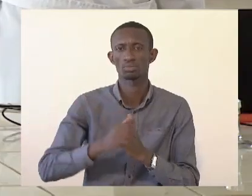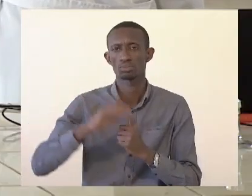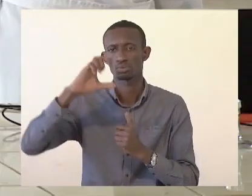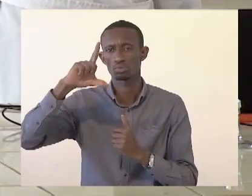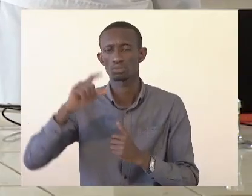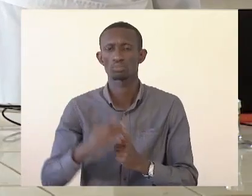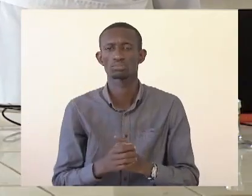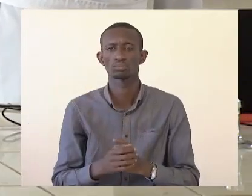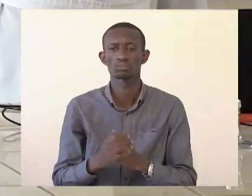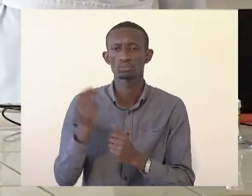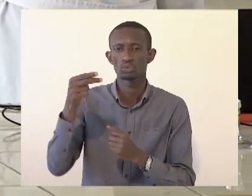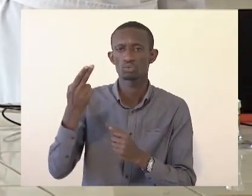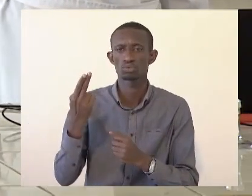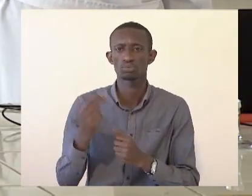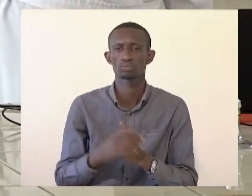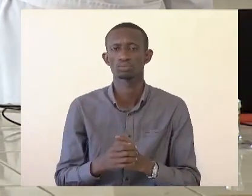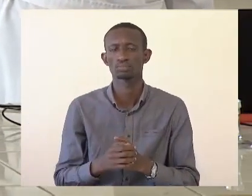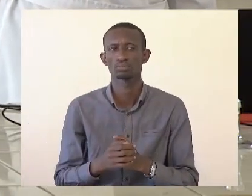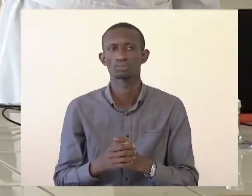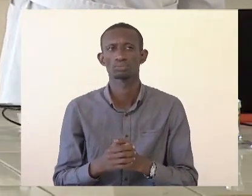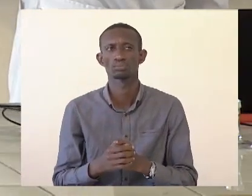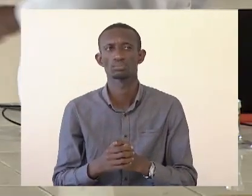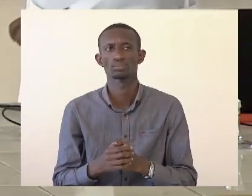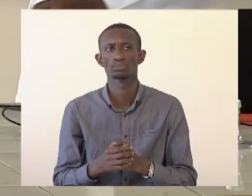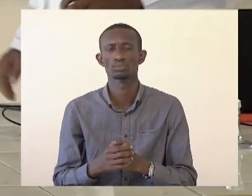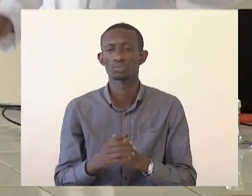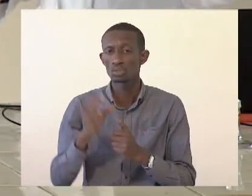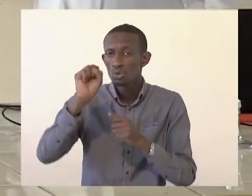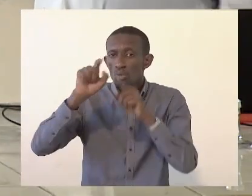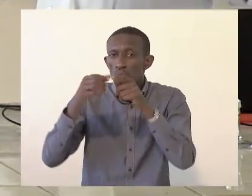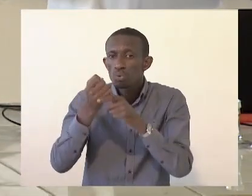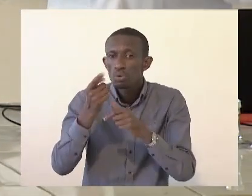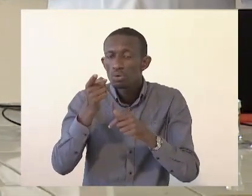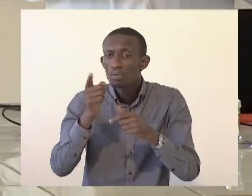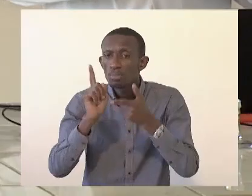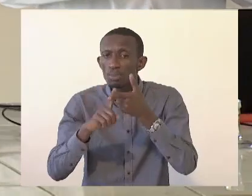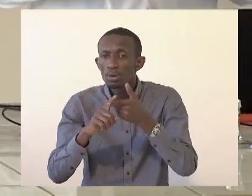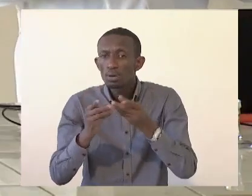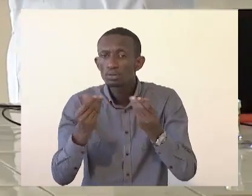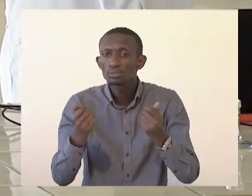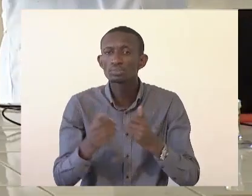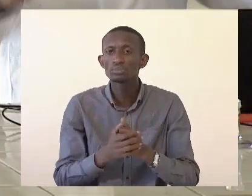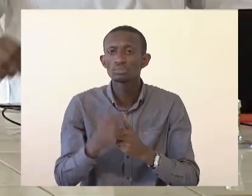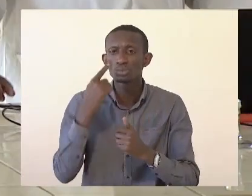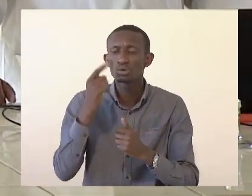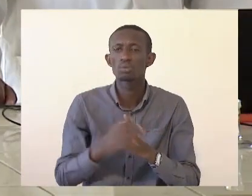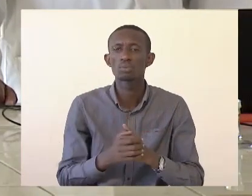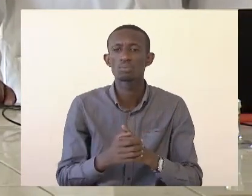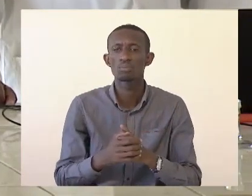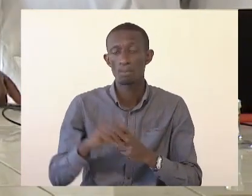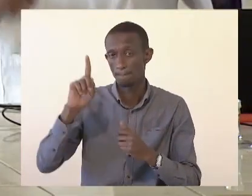chloride, which is an insoluble precipitate. So in the solution, you will find it as a white